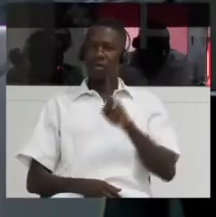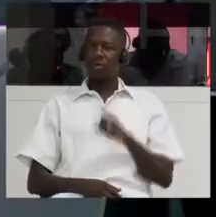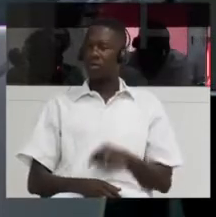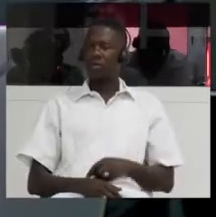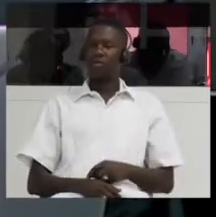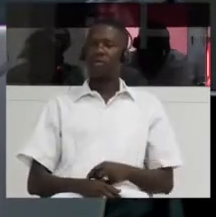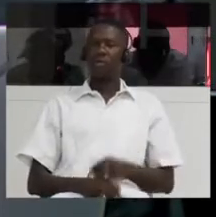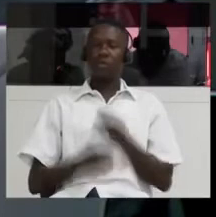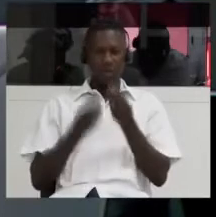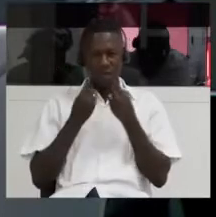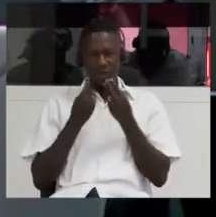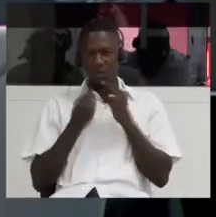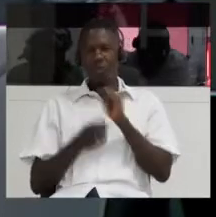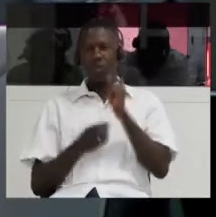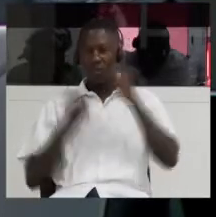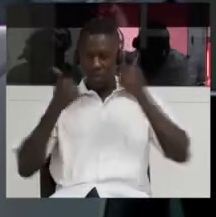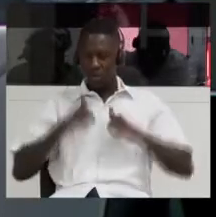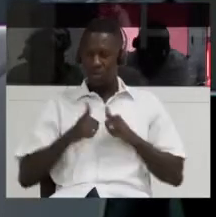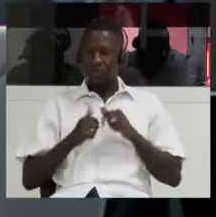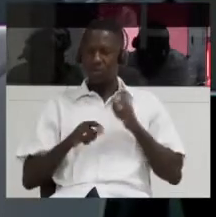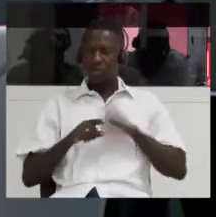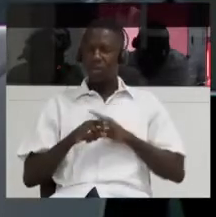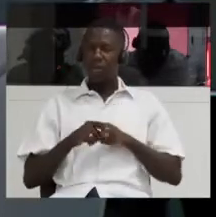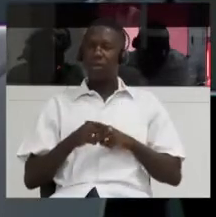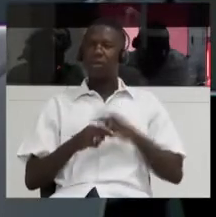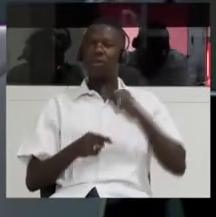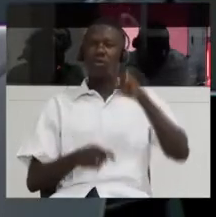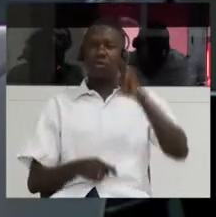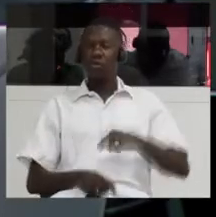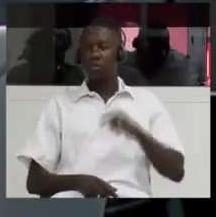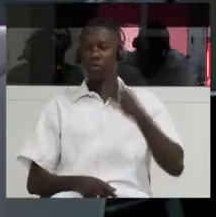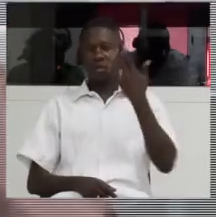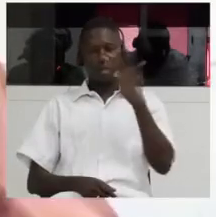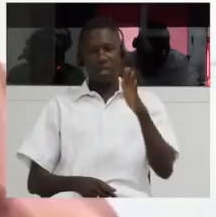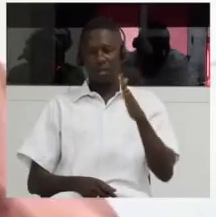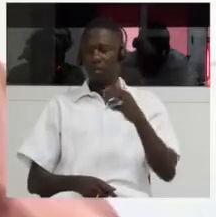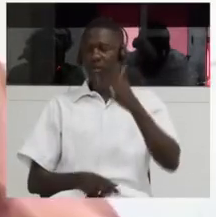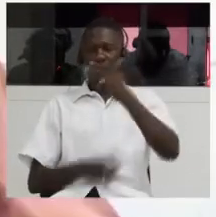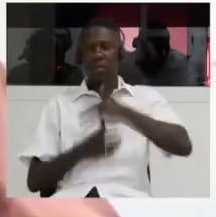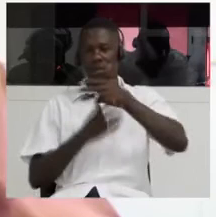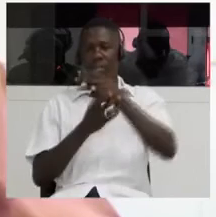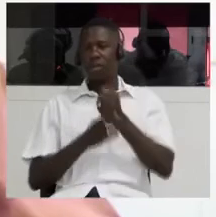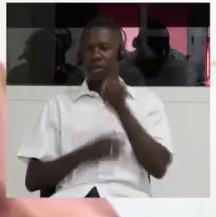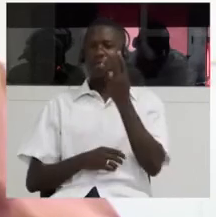what happened from November 10, 1994 onwards.